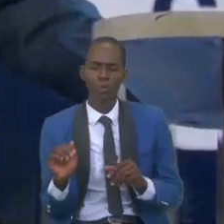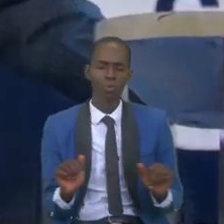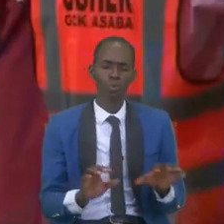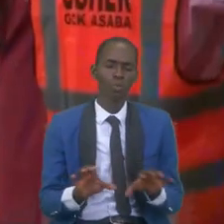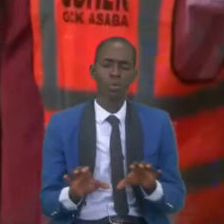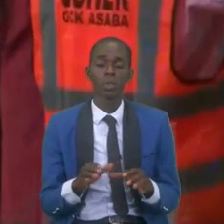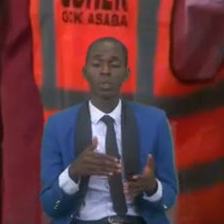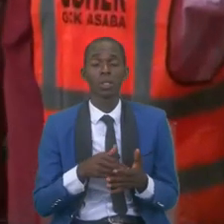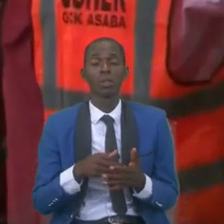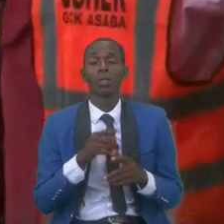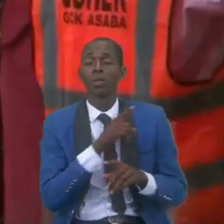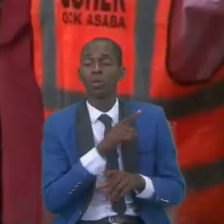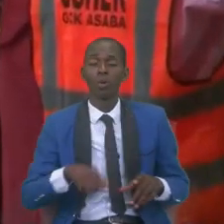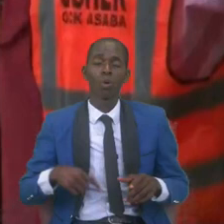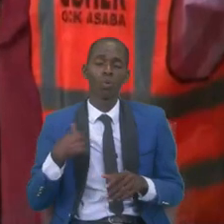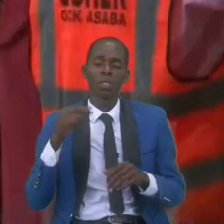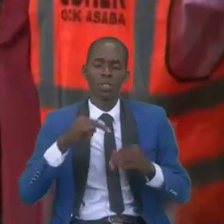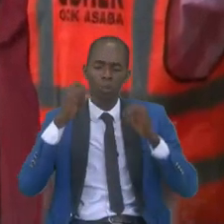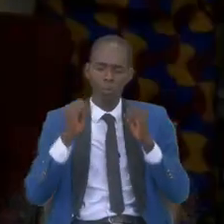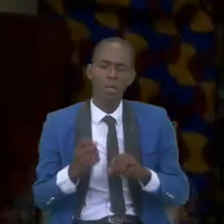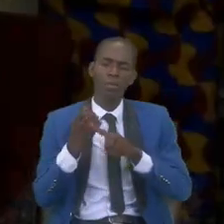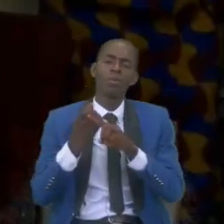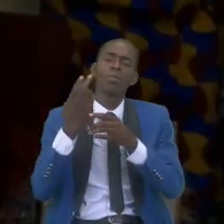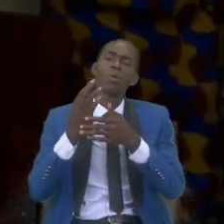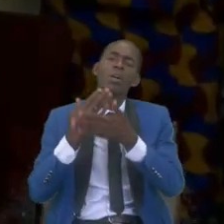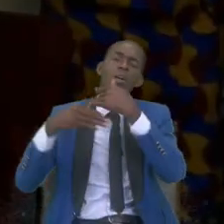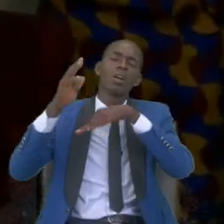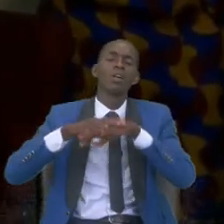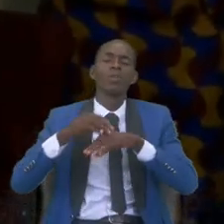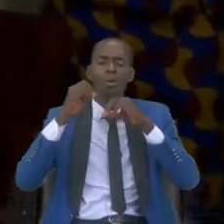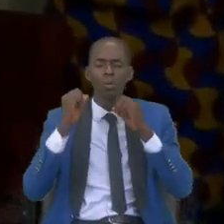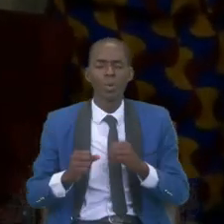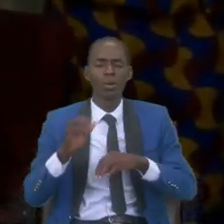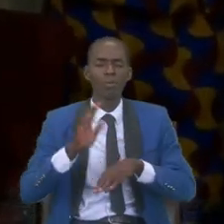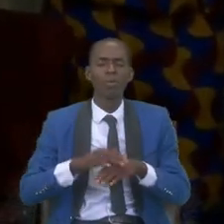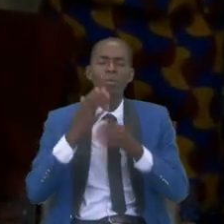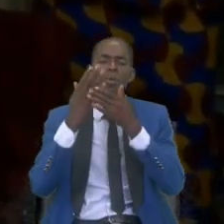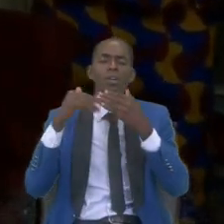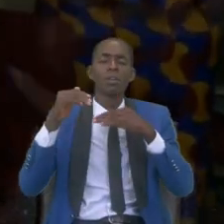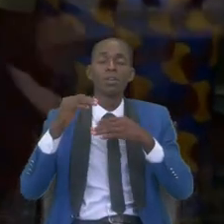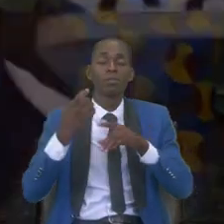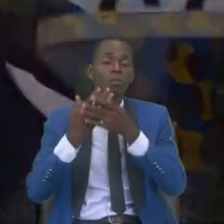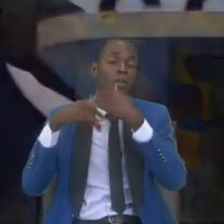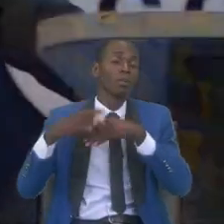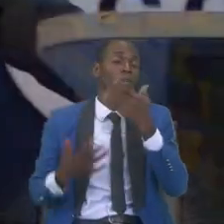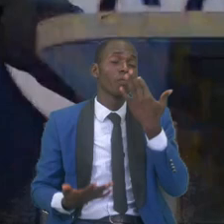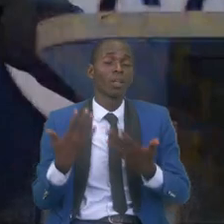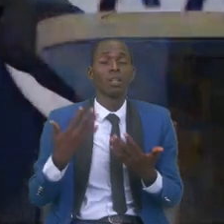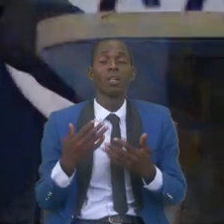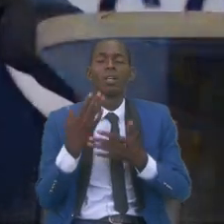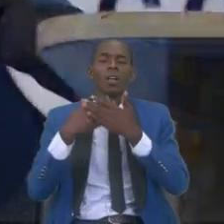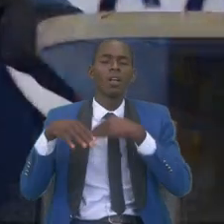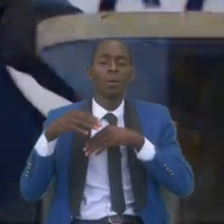heaven. Power with heavenly fire. Power irresistible. Power with